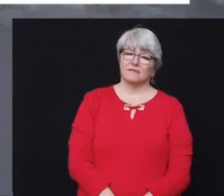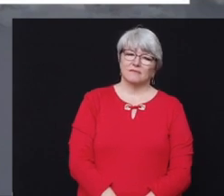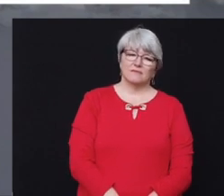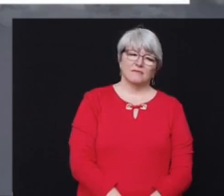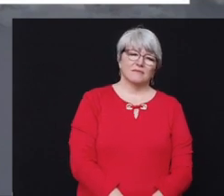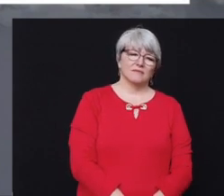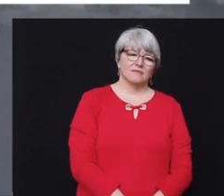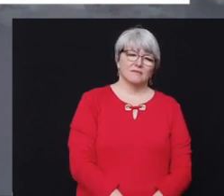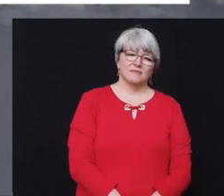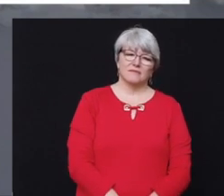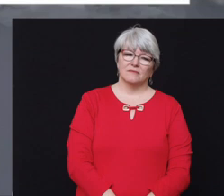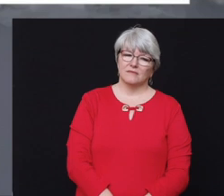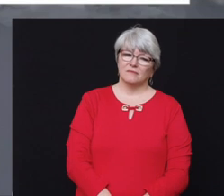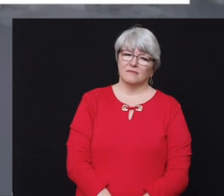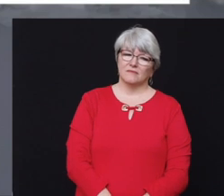glorify your